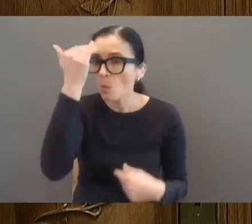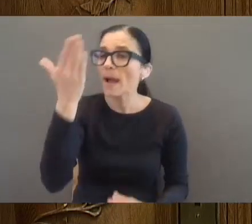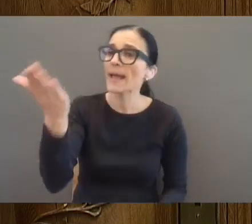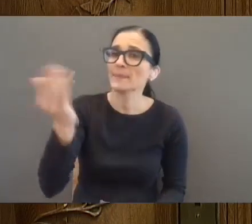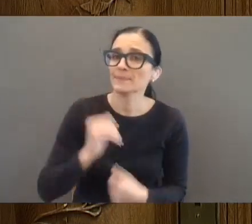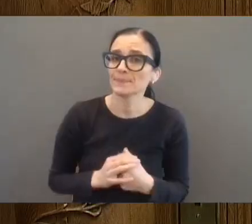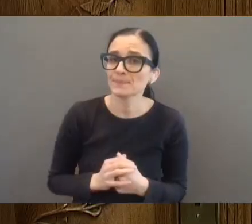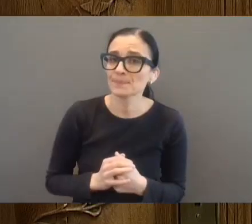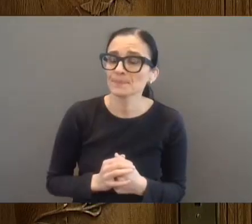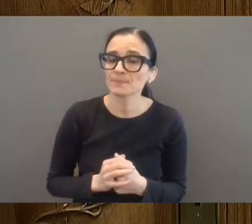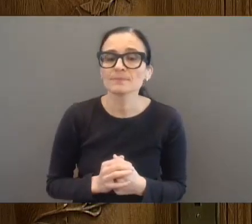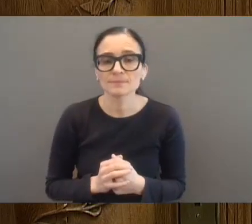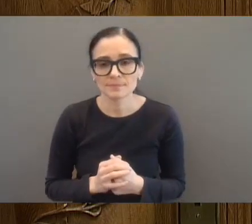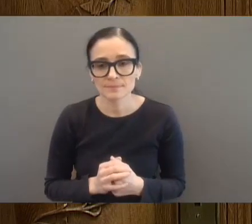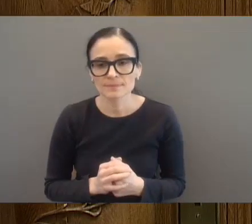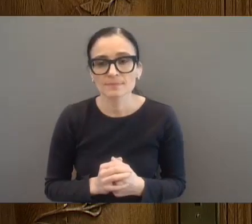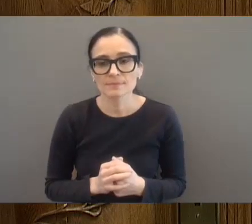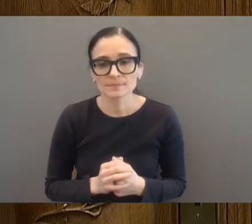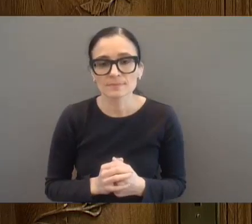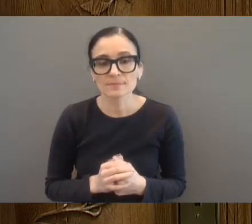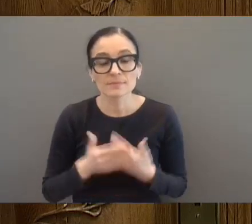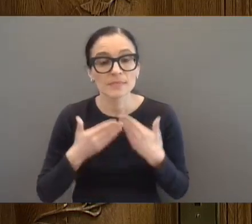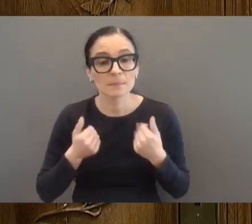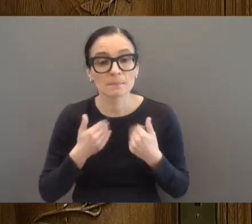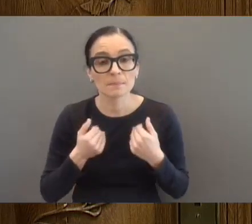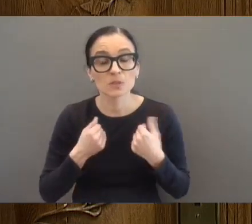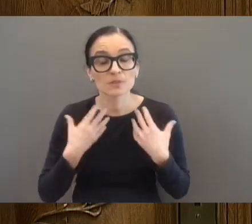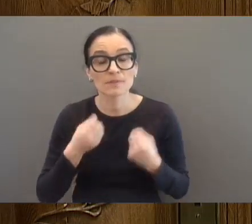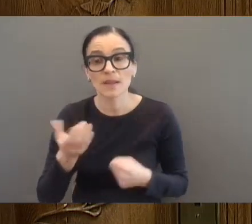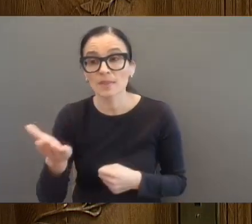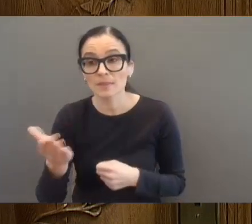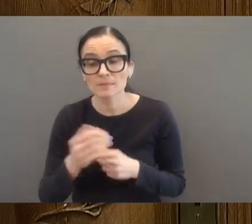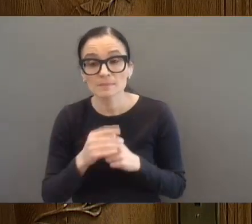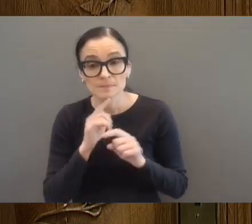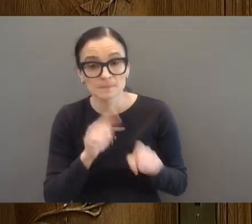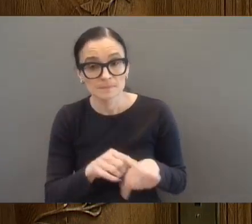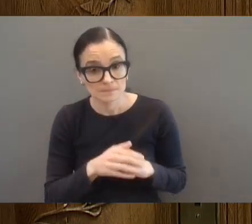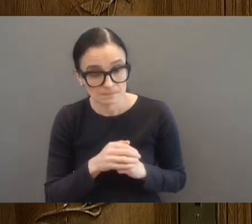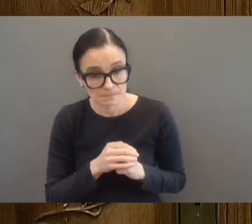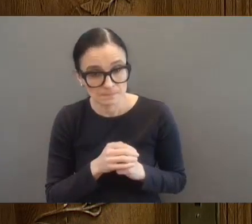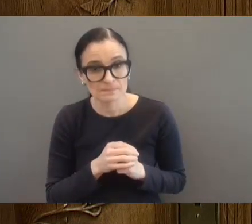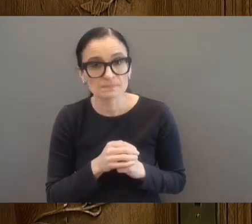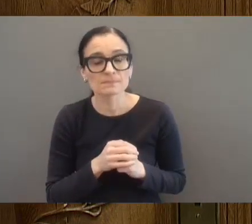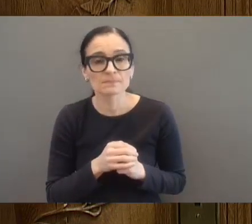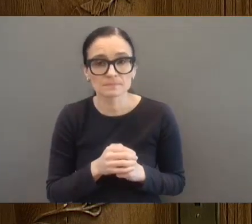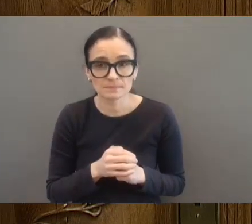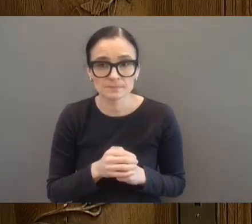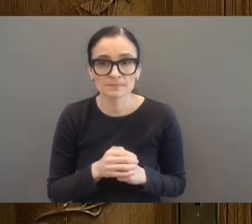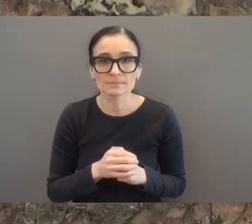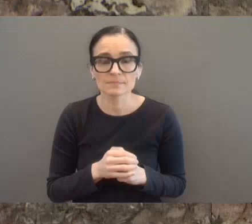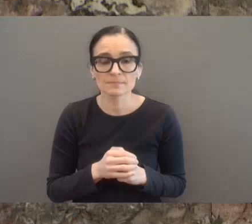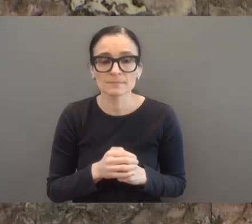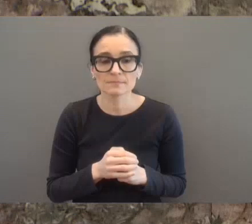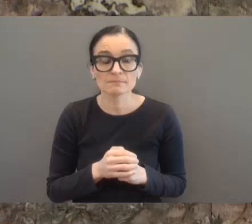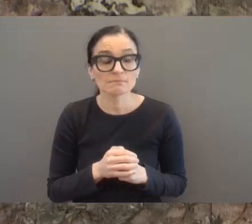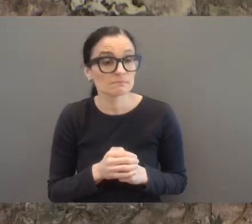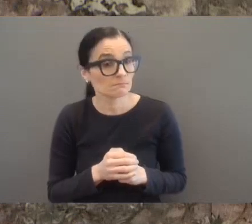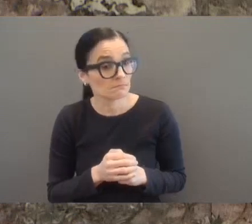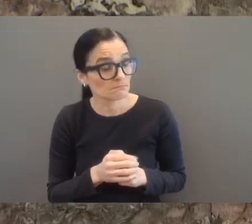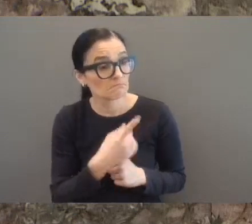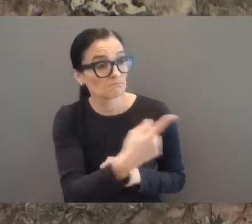Minister of Health. Thank you so much, Honourable Speaker, and thank you to the Leader of the Opposition for the